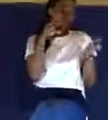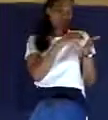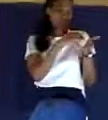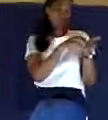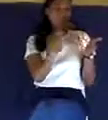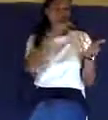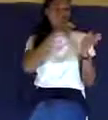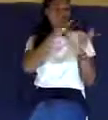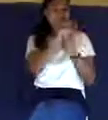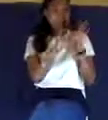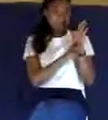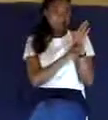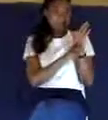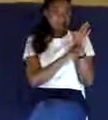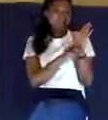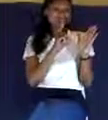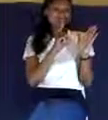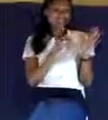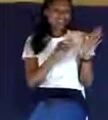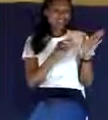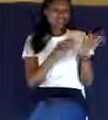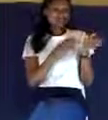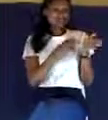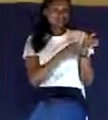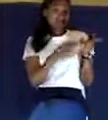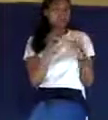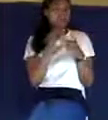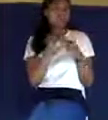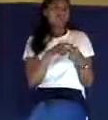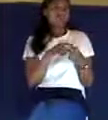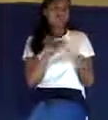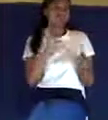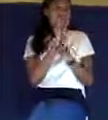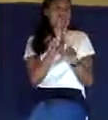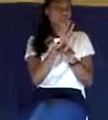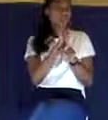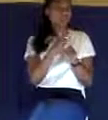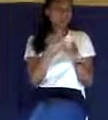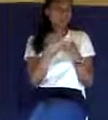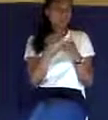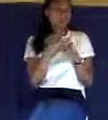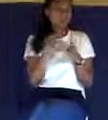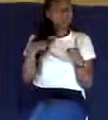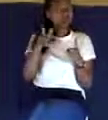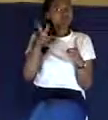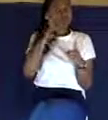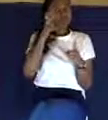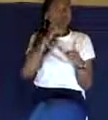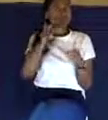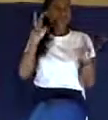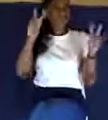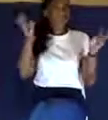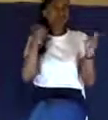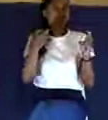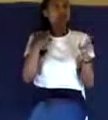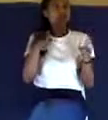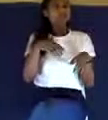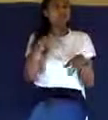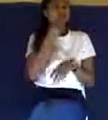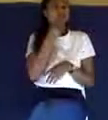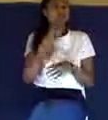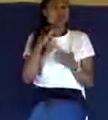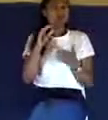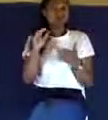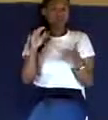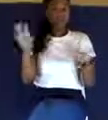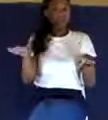Testament. In fact, these words have become very famous words. And you hear these words quoted at weddings as part of